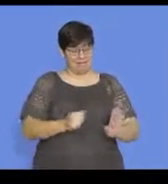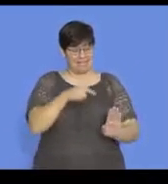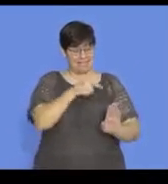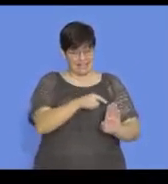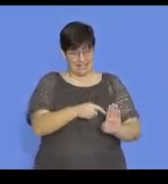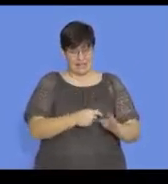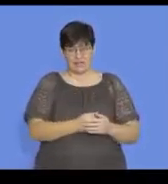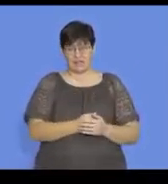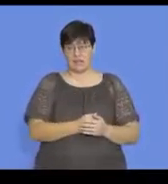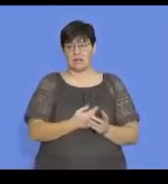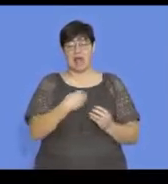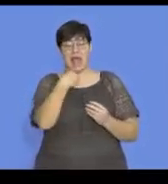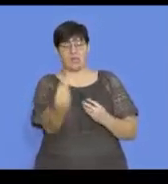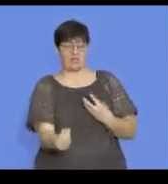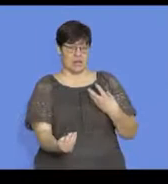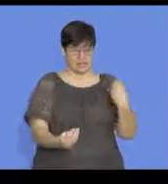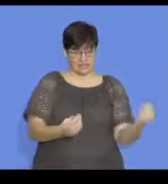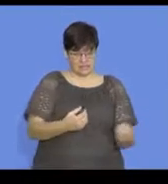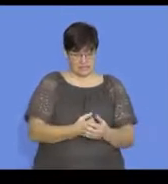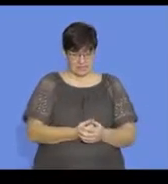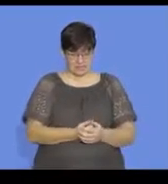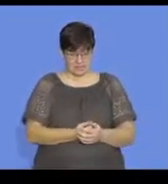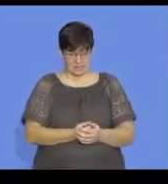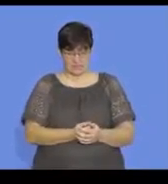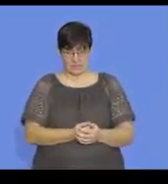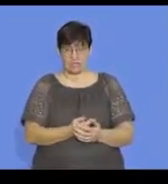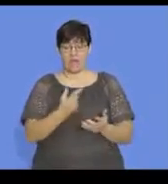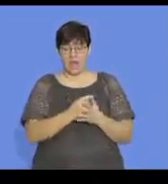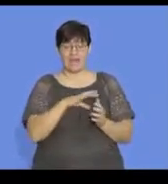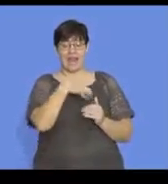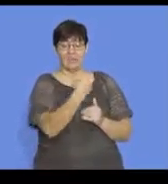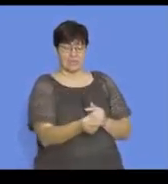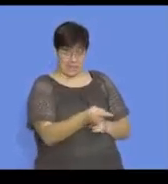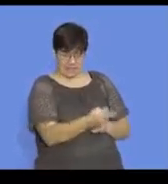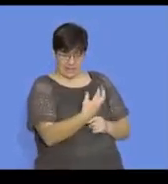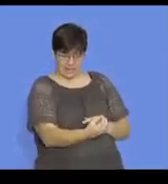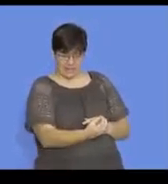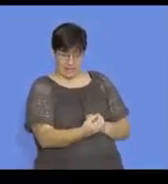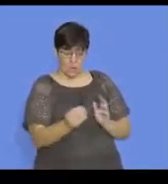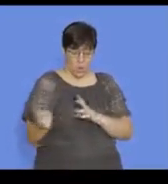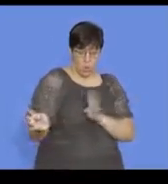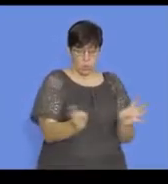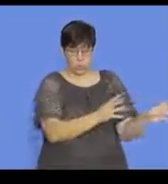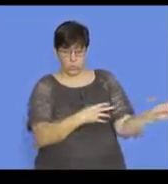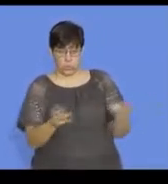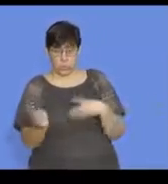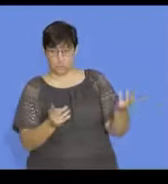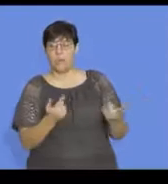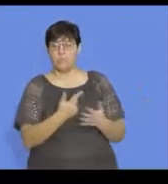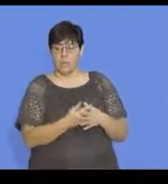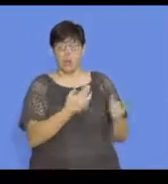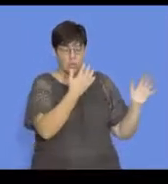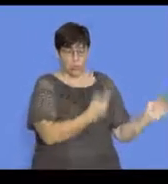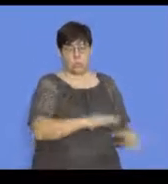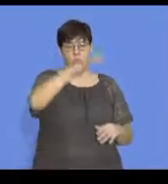hang outside. Right, and if they hang outside, when the wind blows, they will blow. And